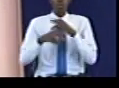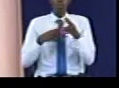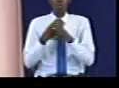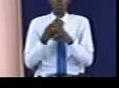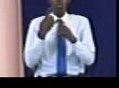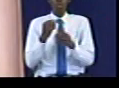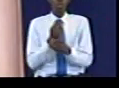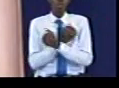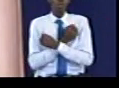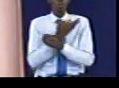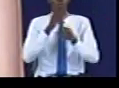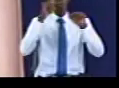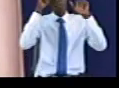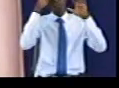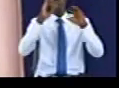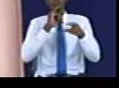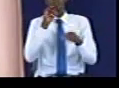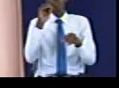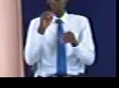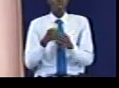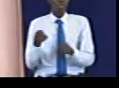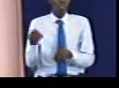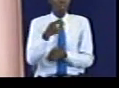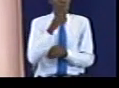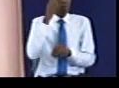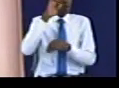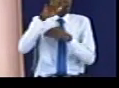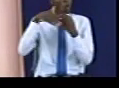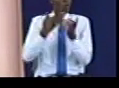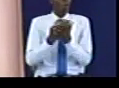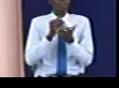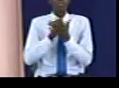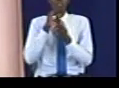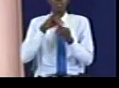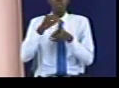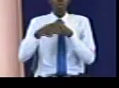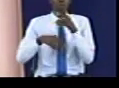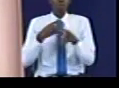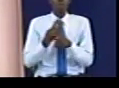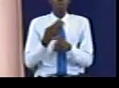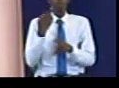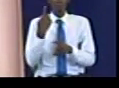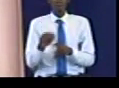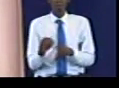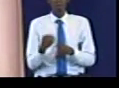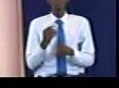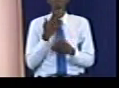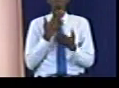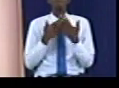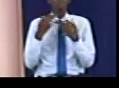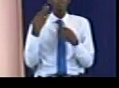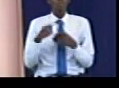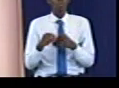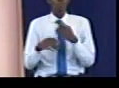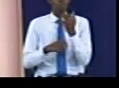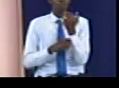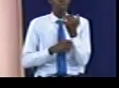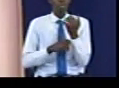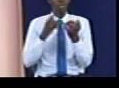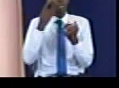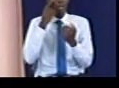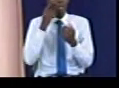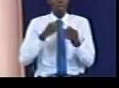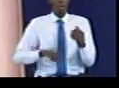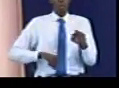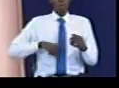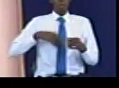is not in him. For all that is in the world, the lust of the flesh and the lust of the eyes and the pride of life